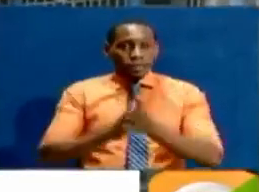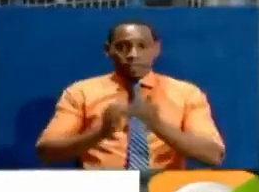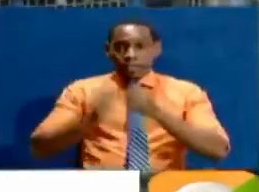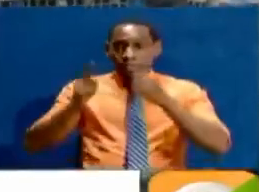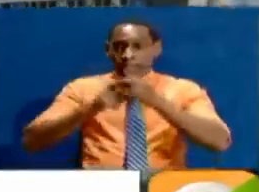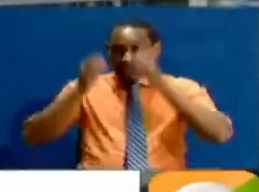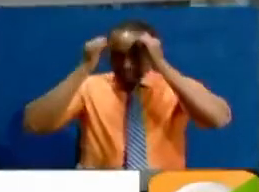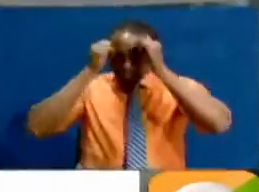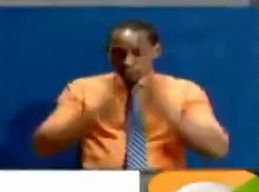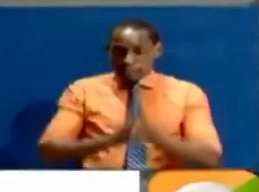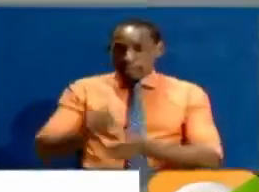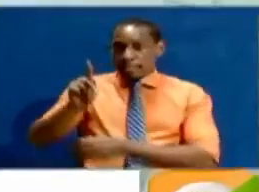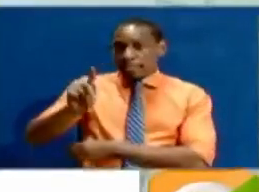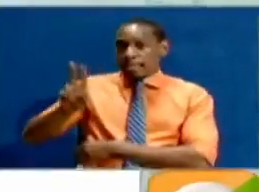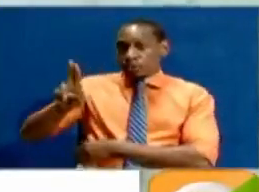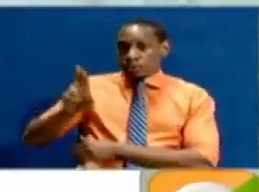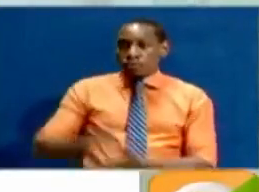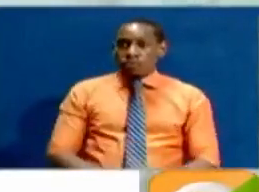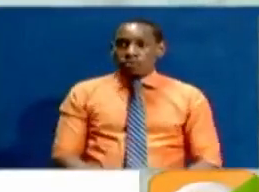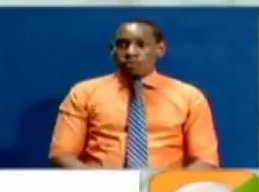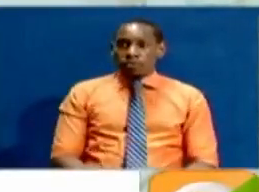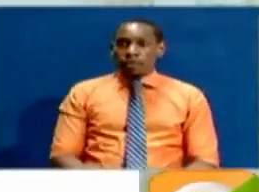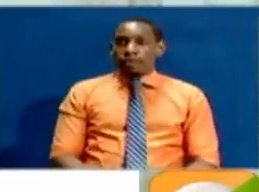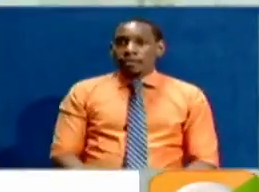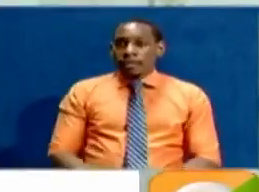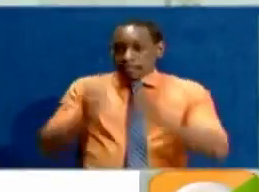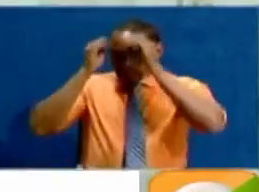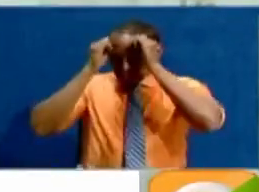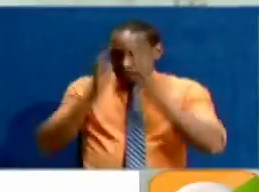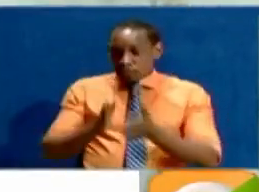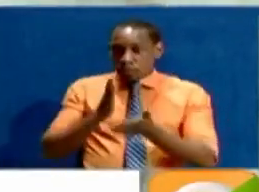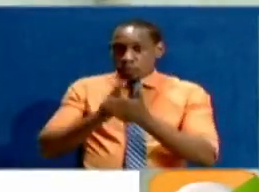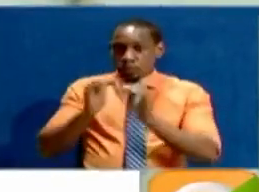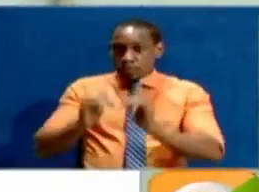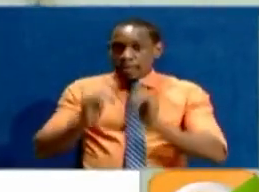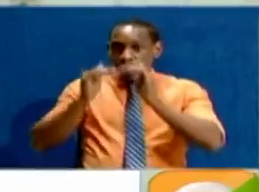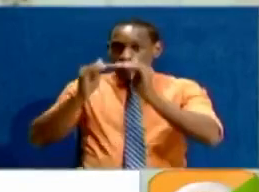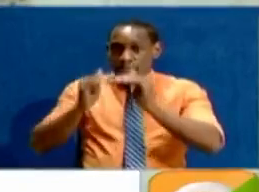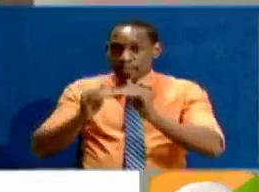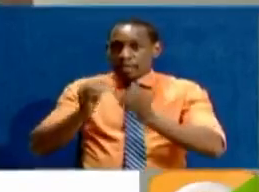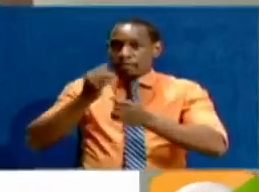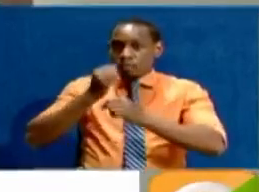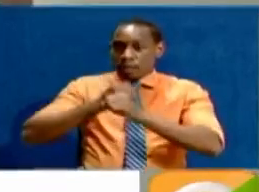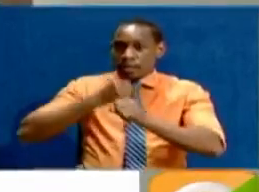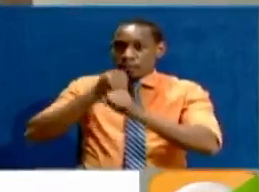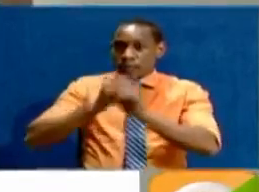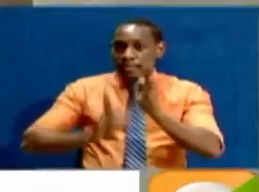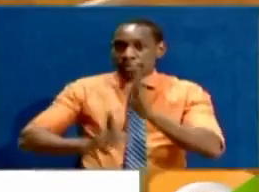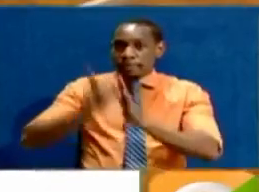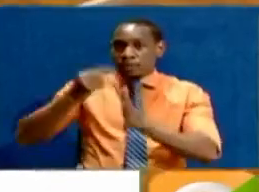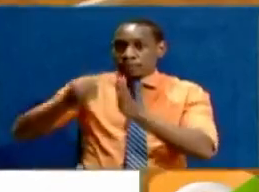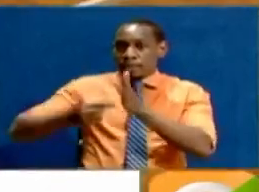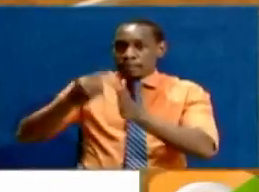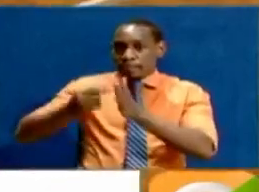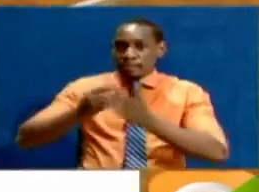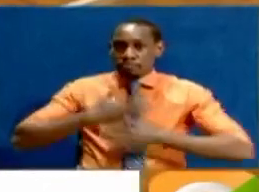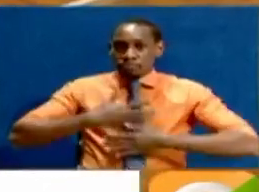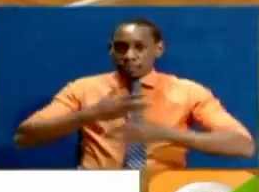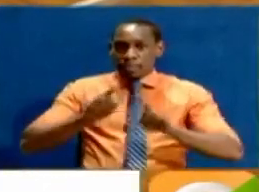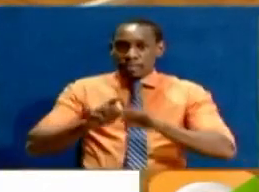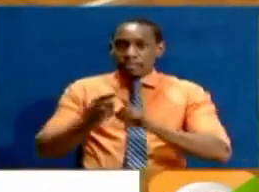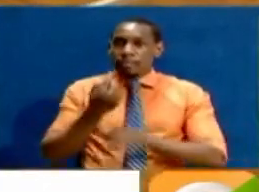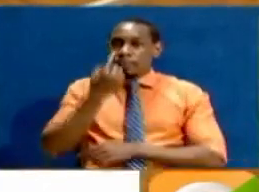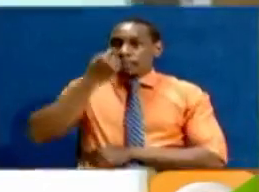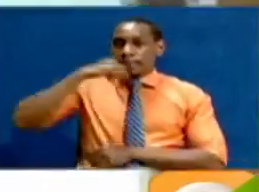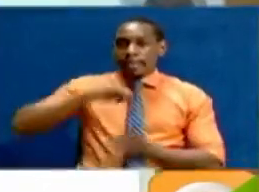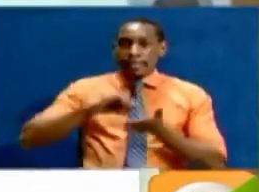16 students of Kenyatta University, who were at advanced stages of developing ventilators and swabs, which